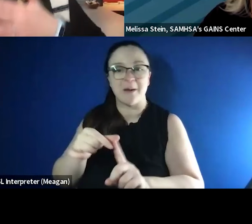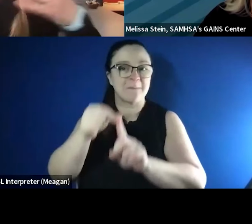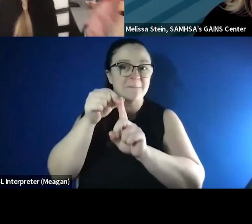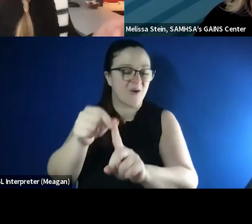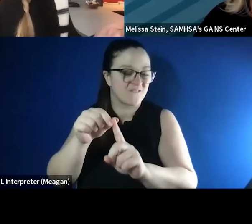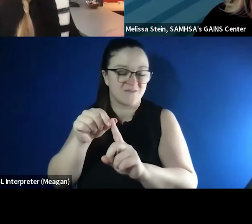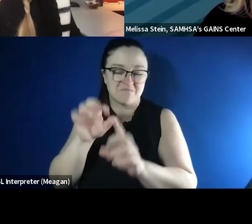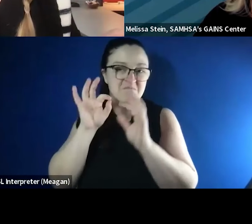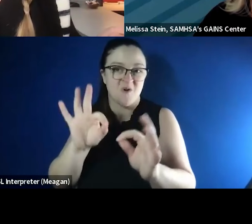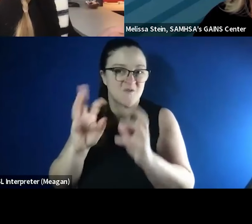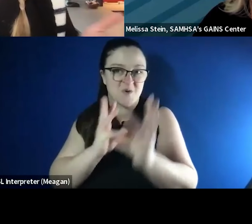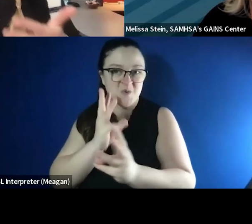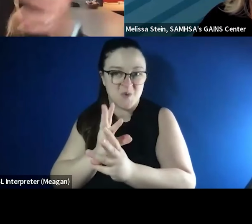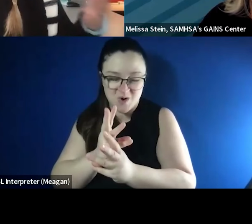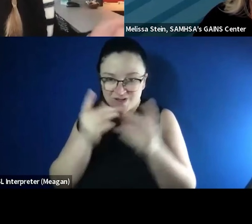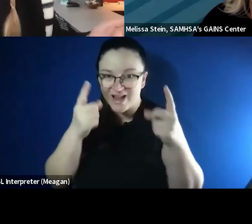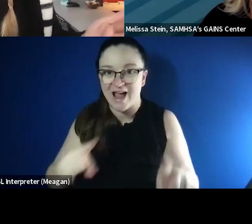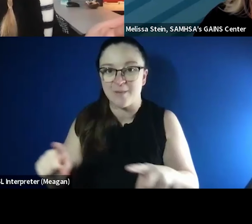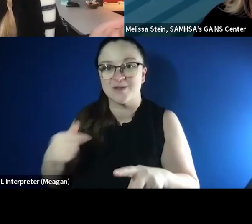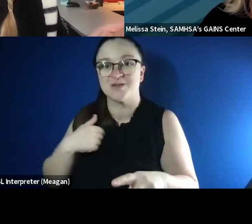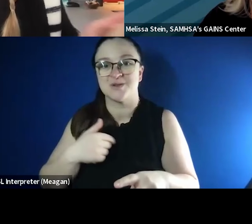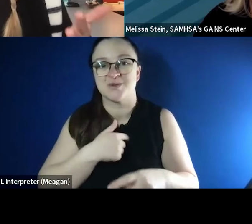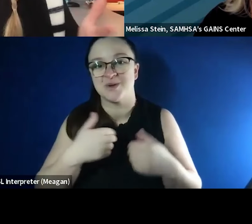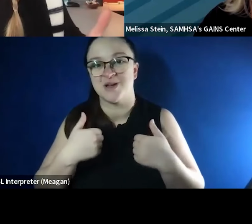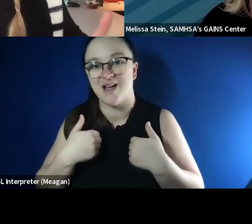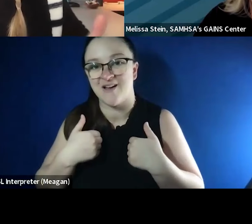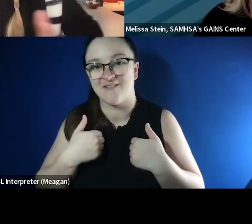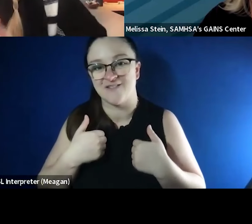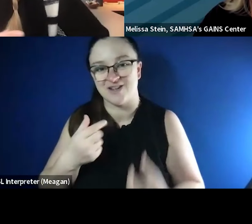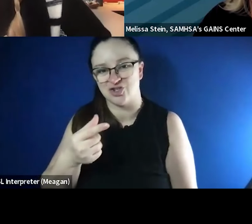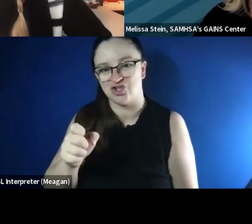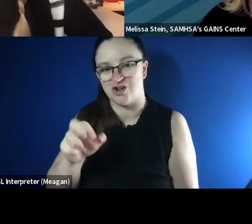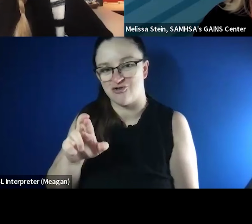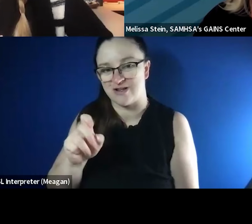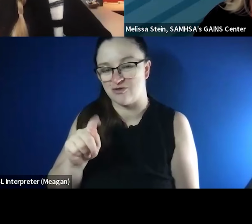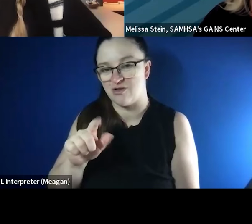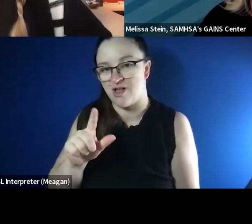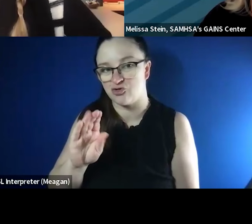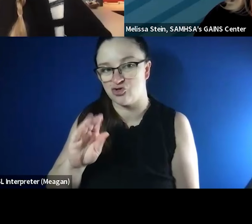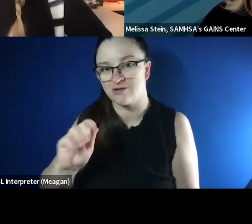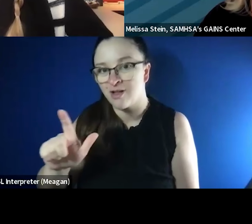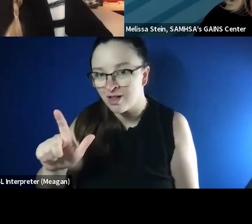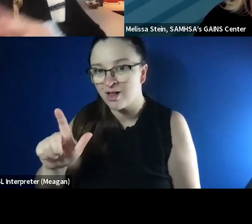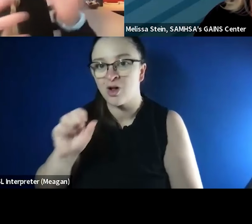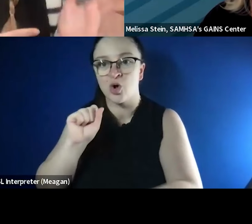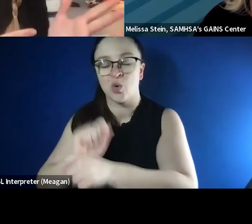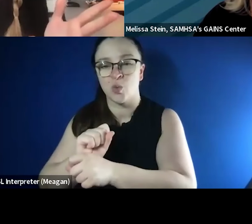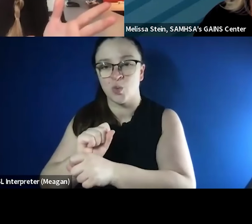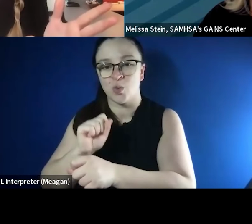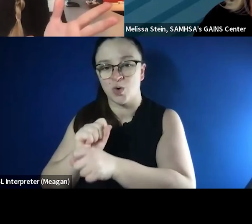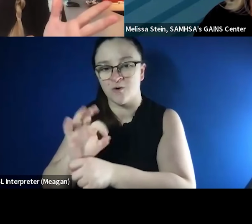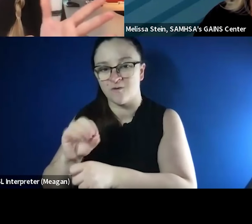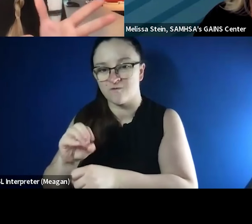exists, and we have a forensic gerontological workforce, we're really kind of leaning hard